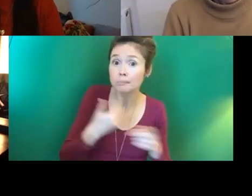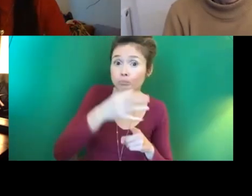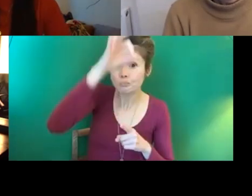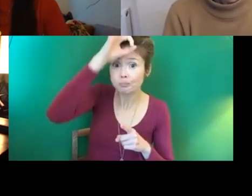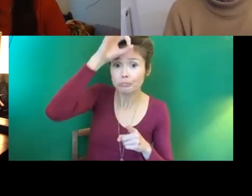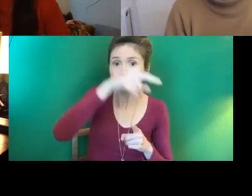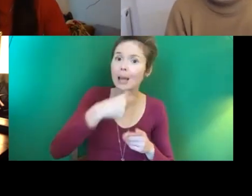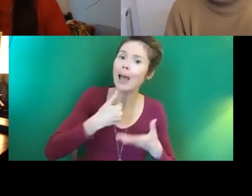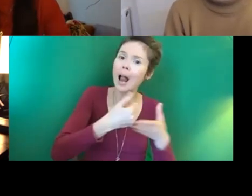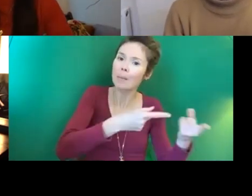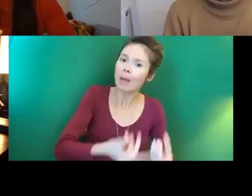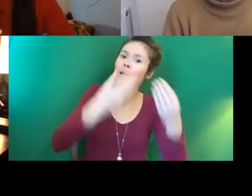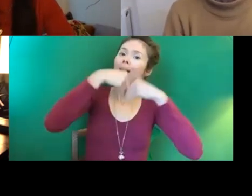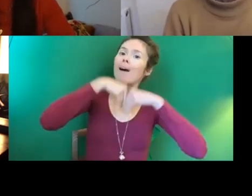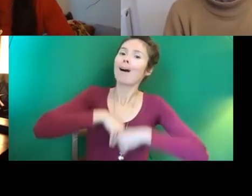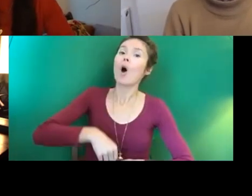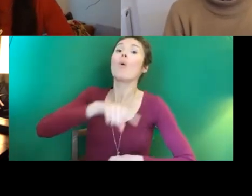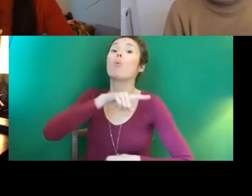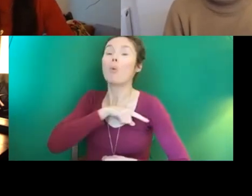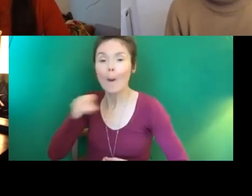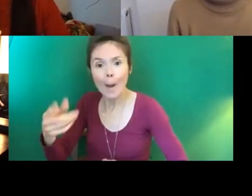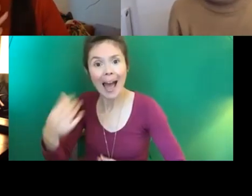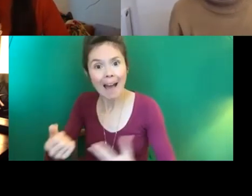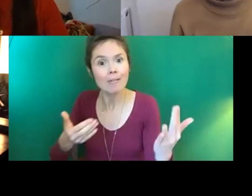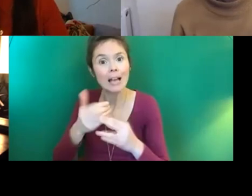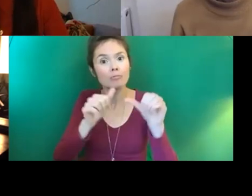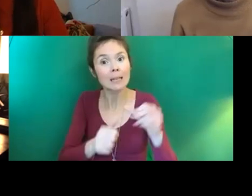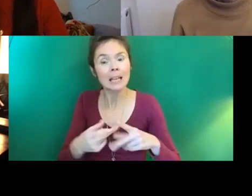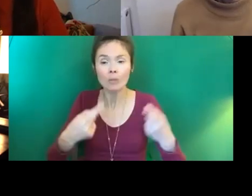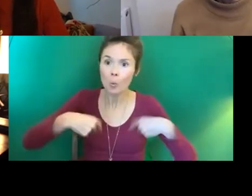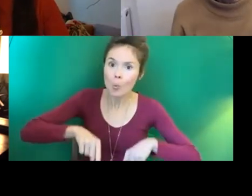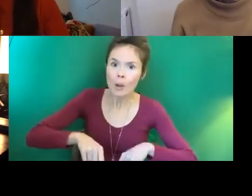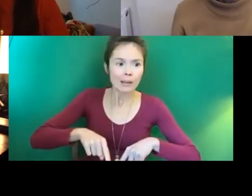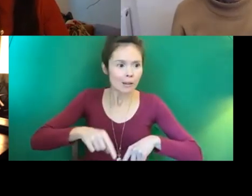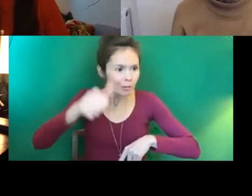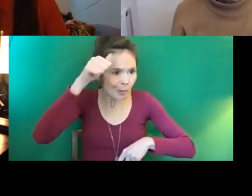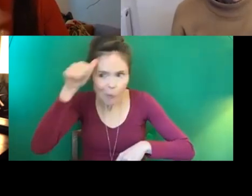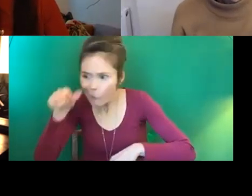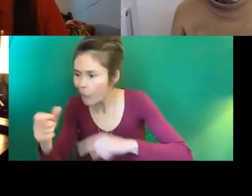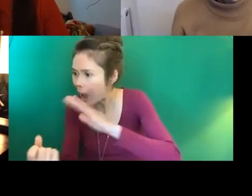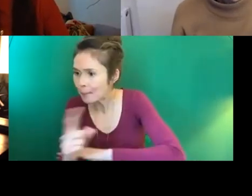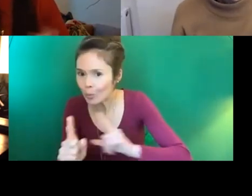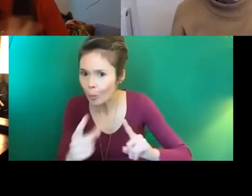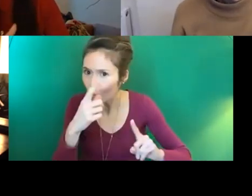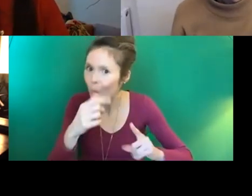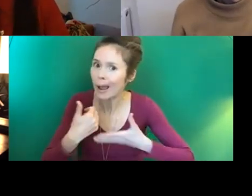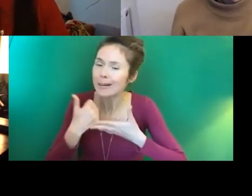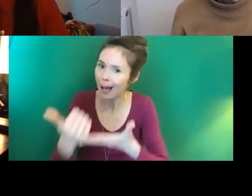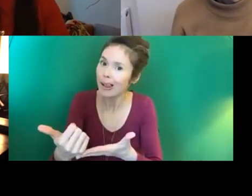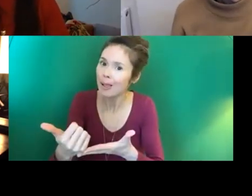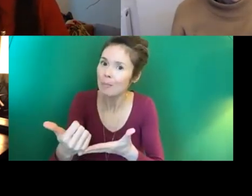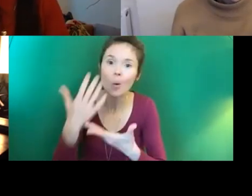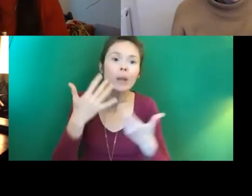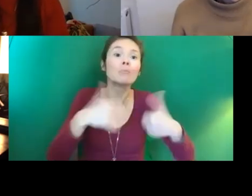Hopefully the more we know about what's happening, the easier it'll be. And once they understand, hopefully it makes it easier for